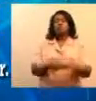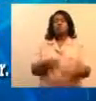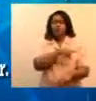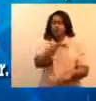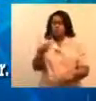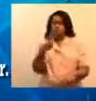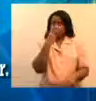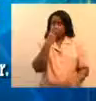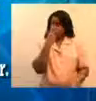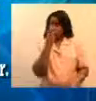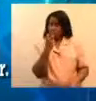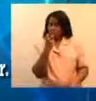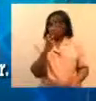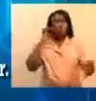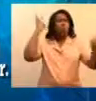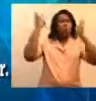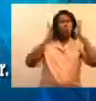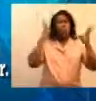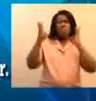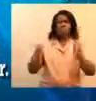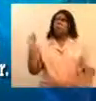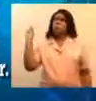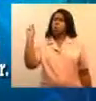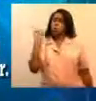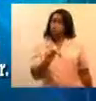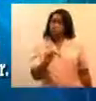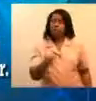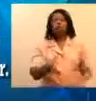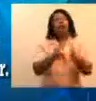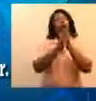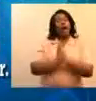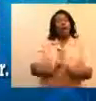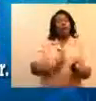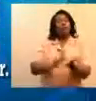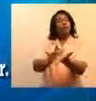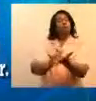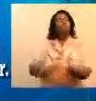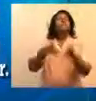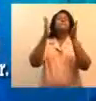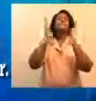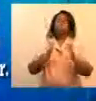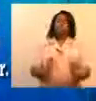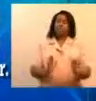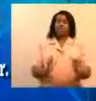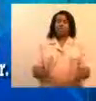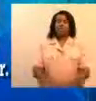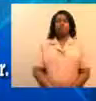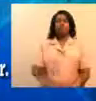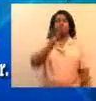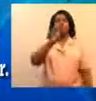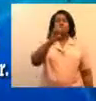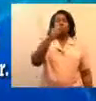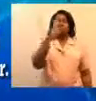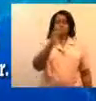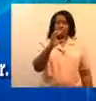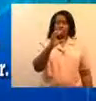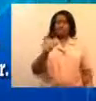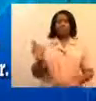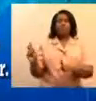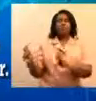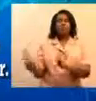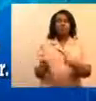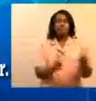acceptable agreement. So if you are in doubt about anything about the mediation, you should feel free to ask the